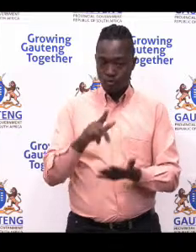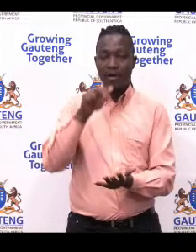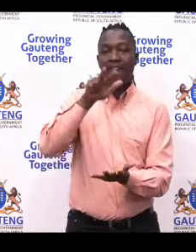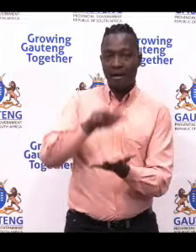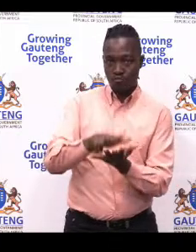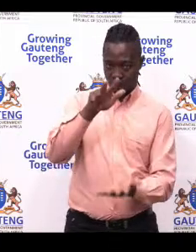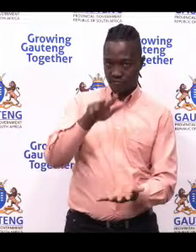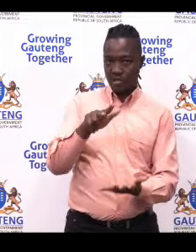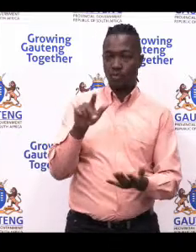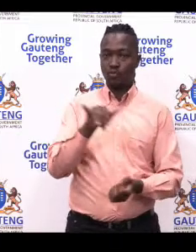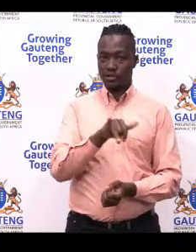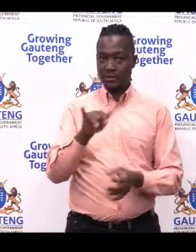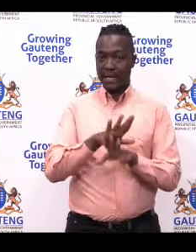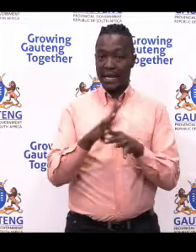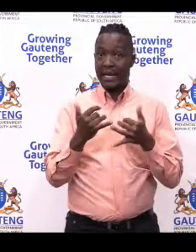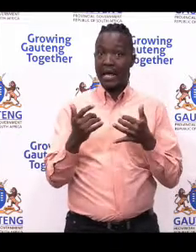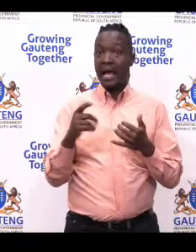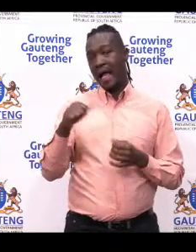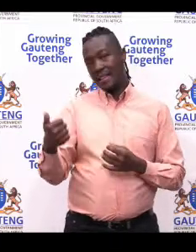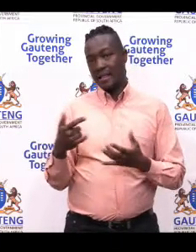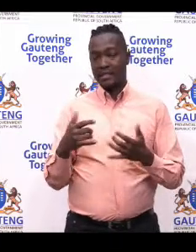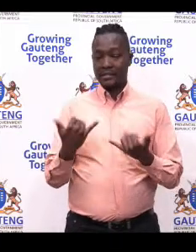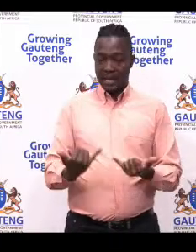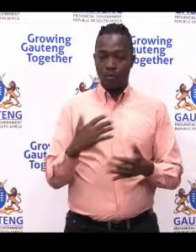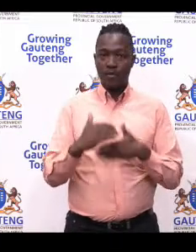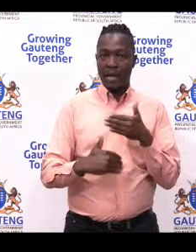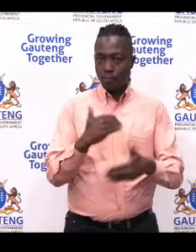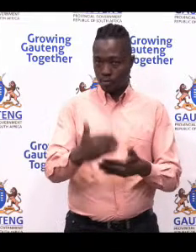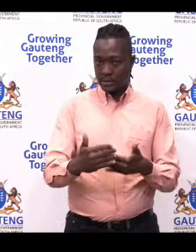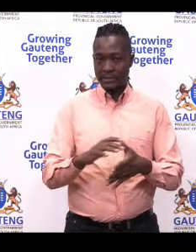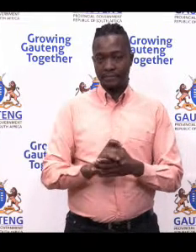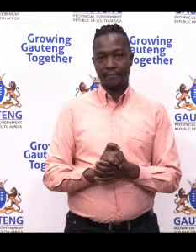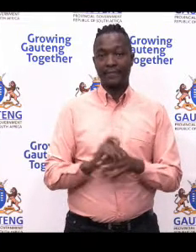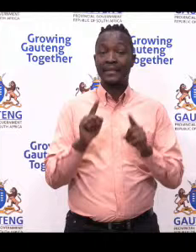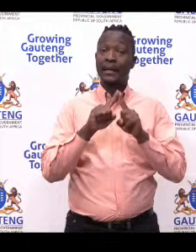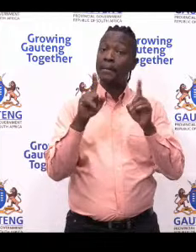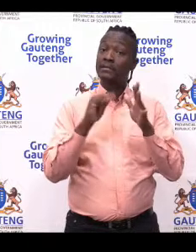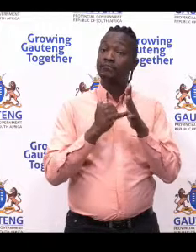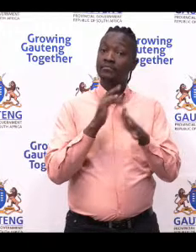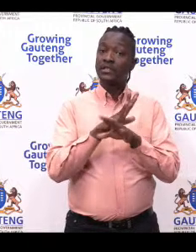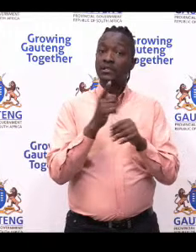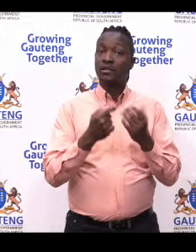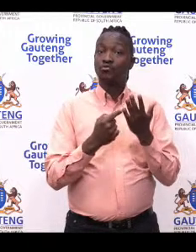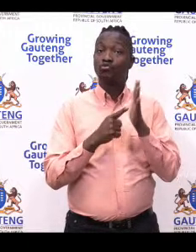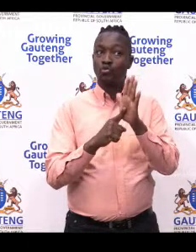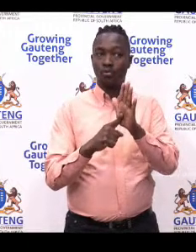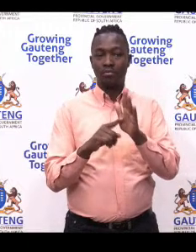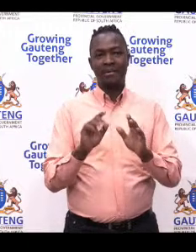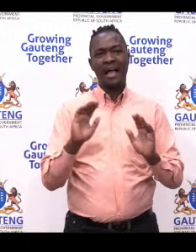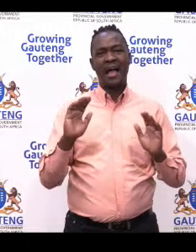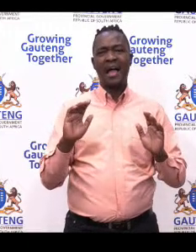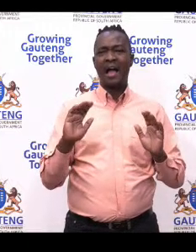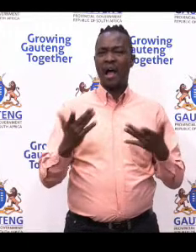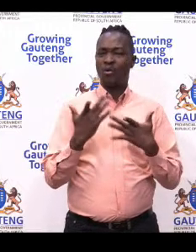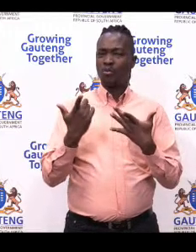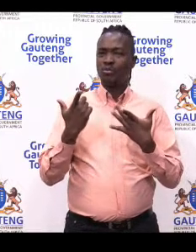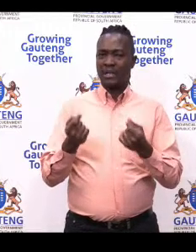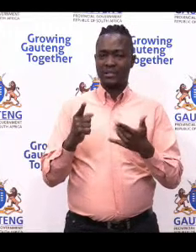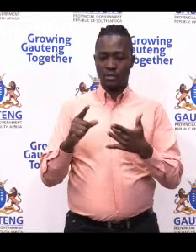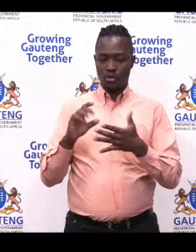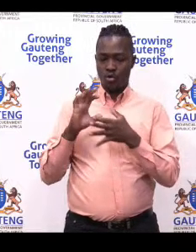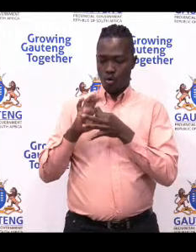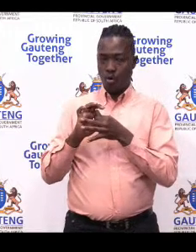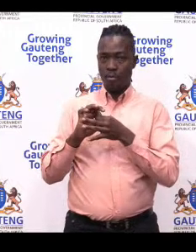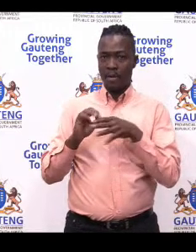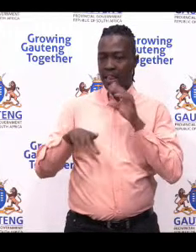approved, and those that we are currently processing as well. And maybe just to indicate, what does home learning and lockdown